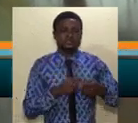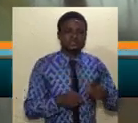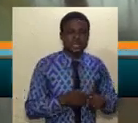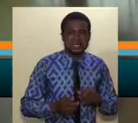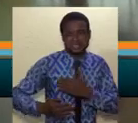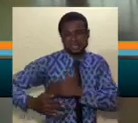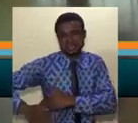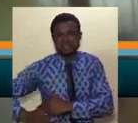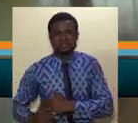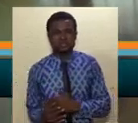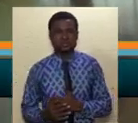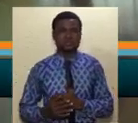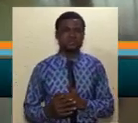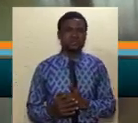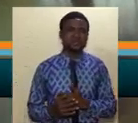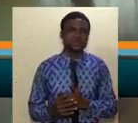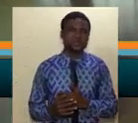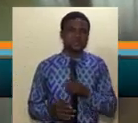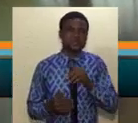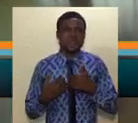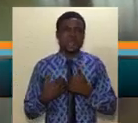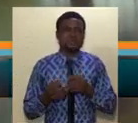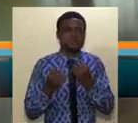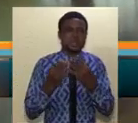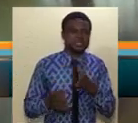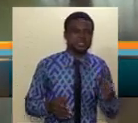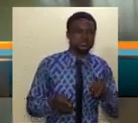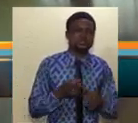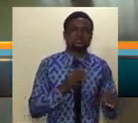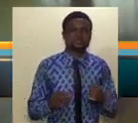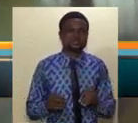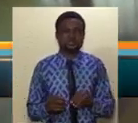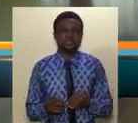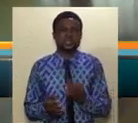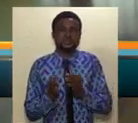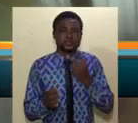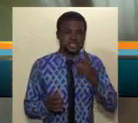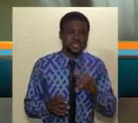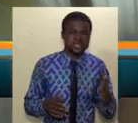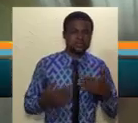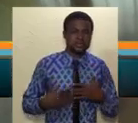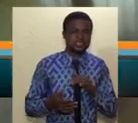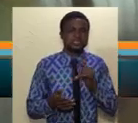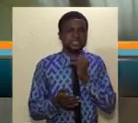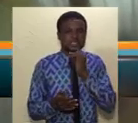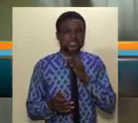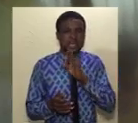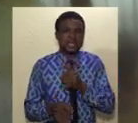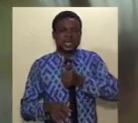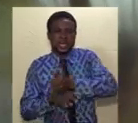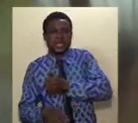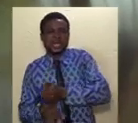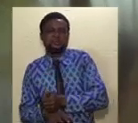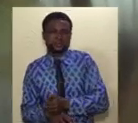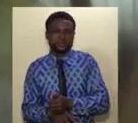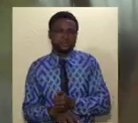neighbor, you constantly hear that child being physically abused, you don't keep quiet. It concerns you. Yes.